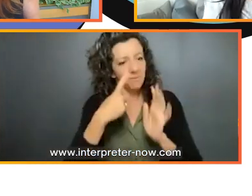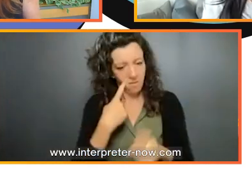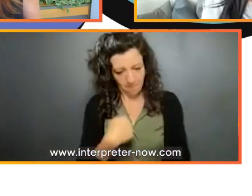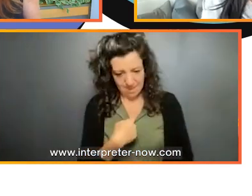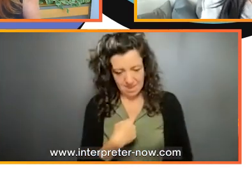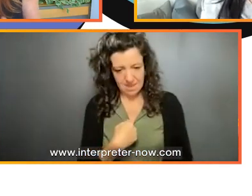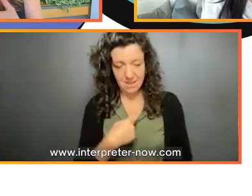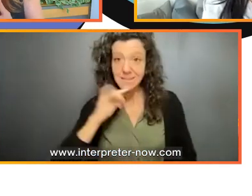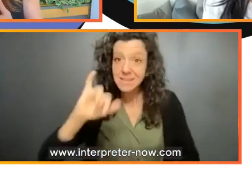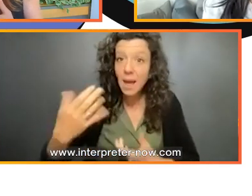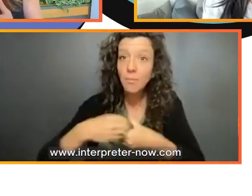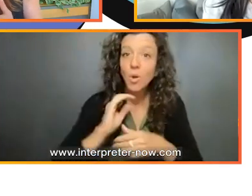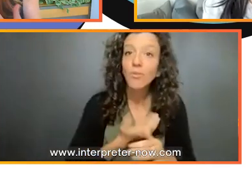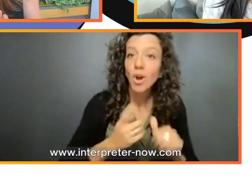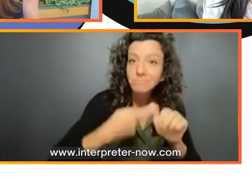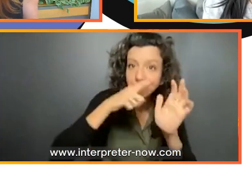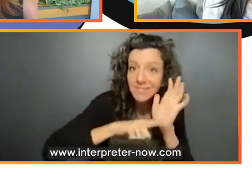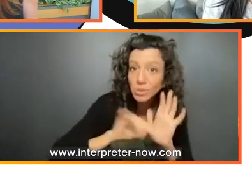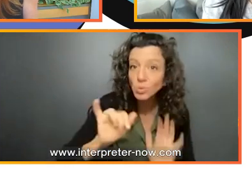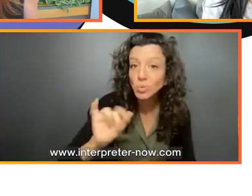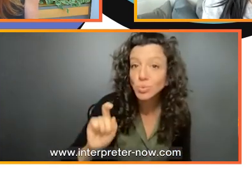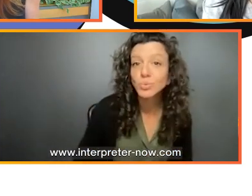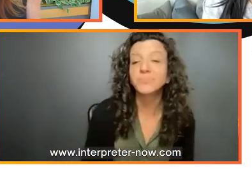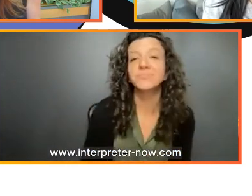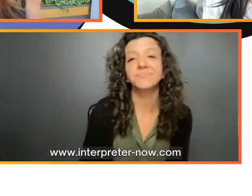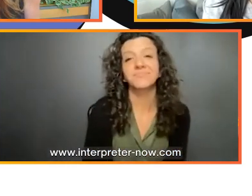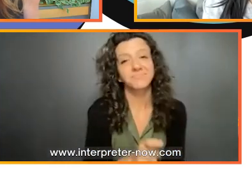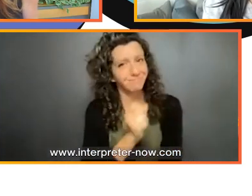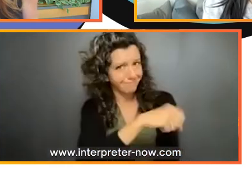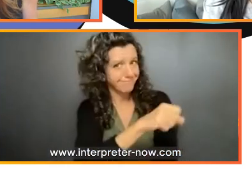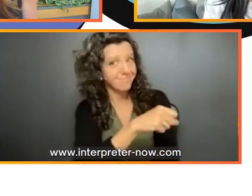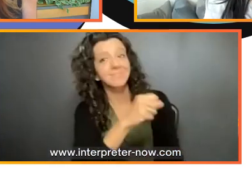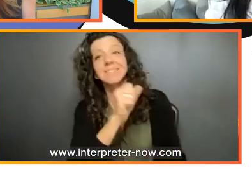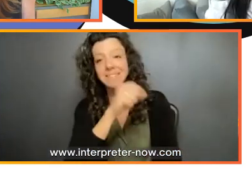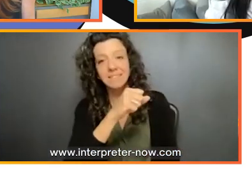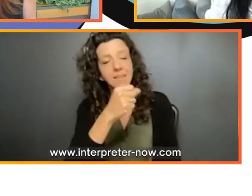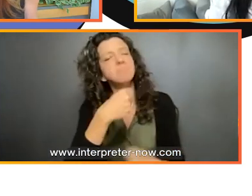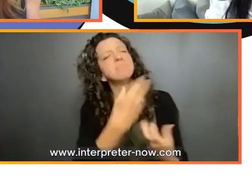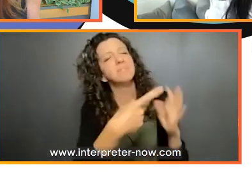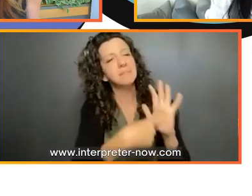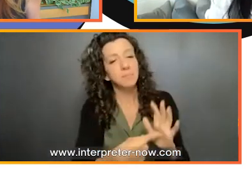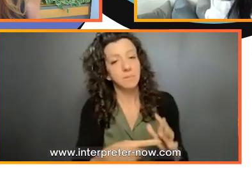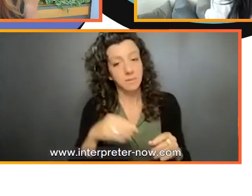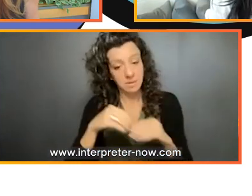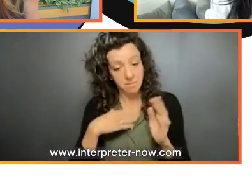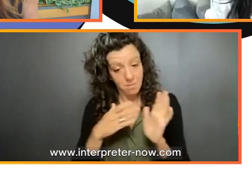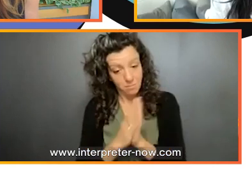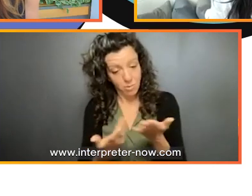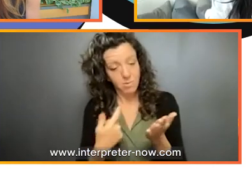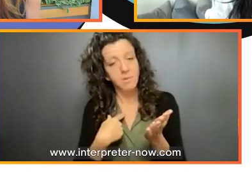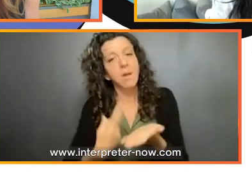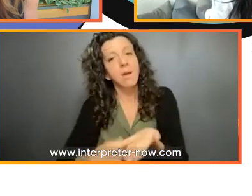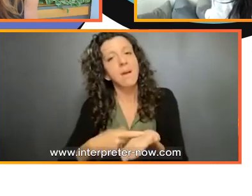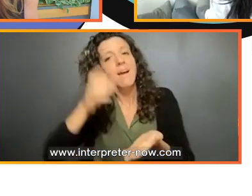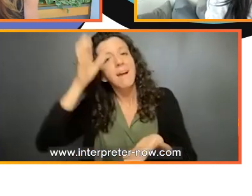we want success to be for ourselves? Is that part of the investigation? Absolutely. So for example,